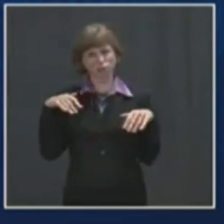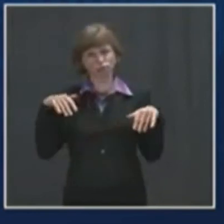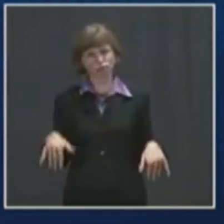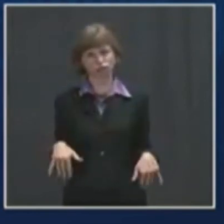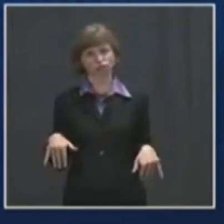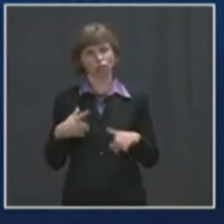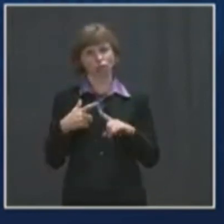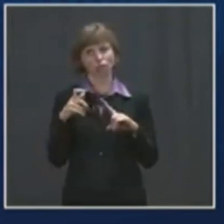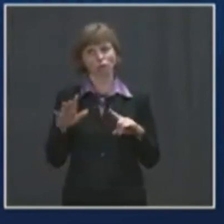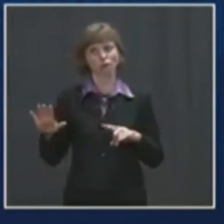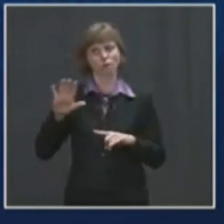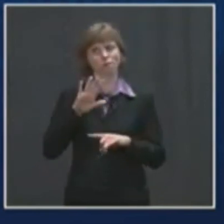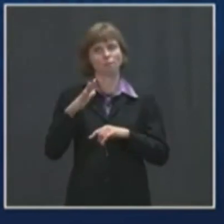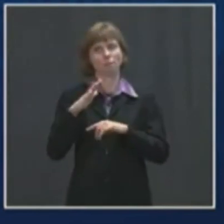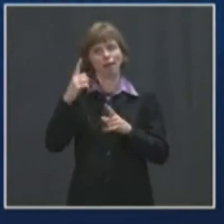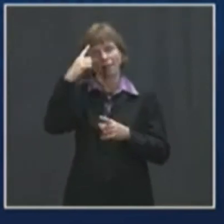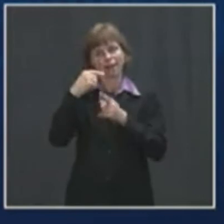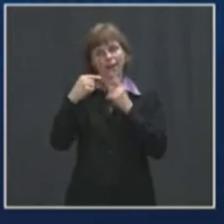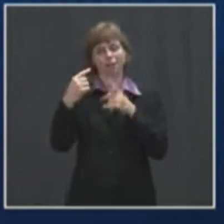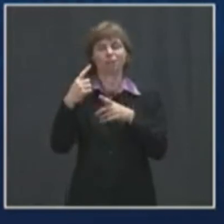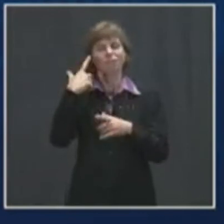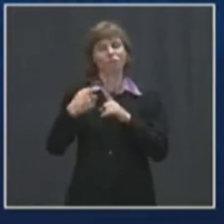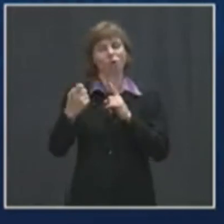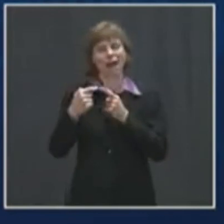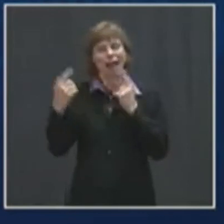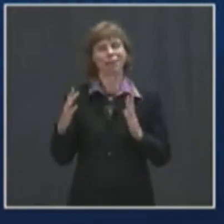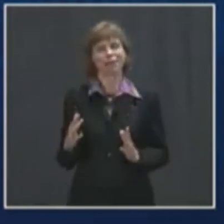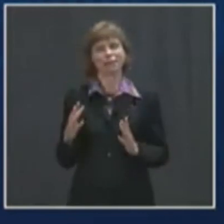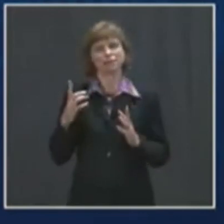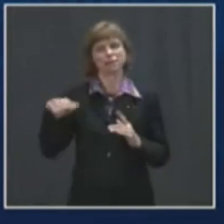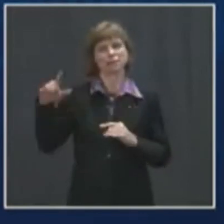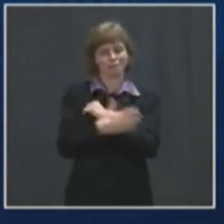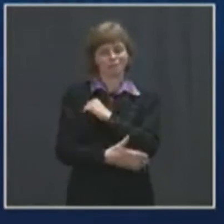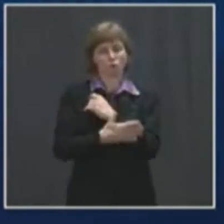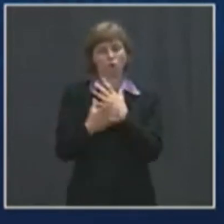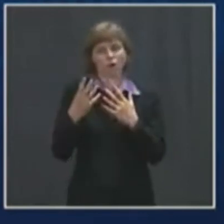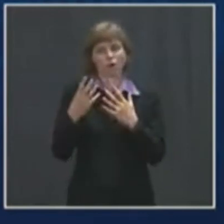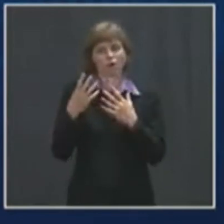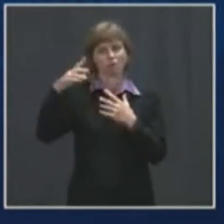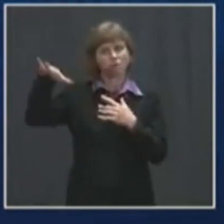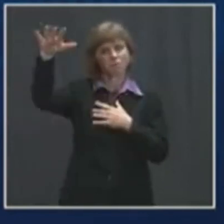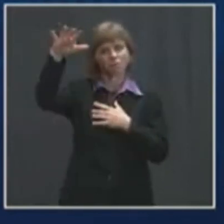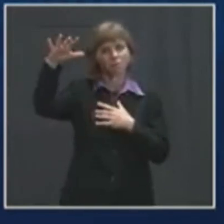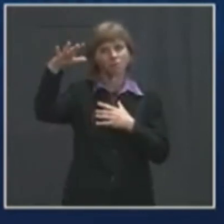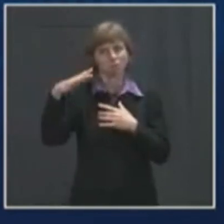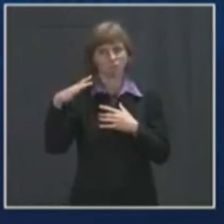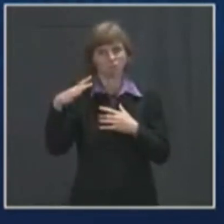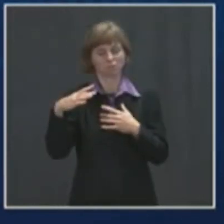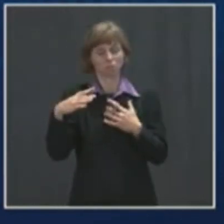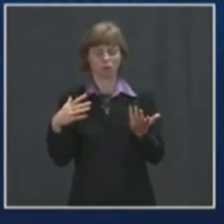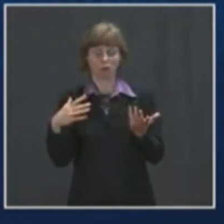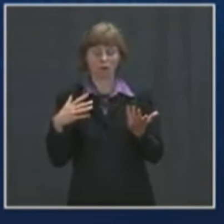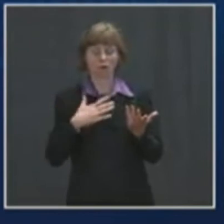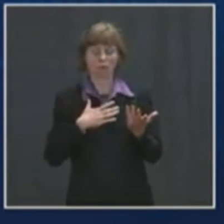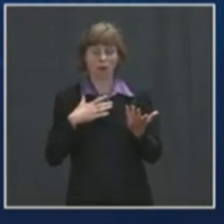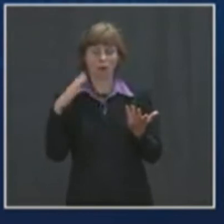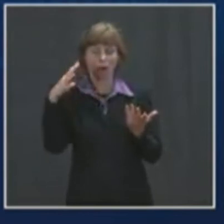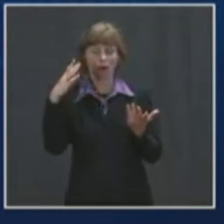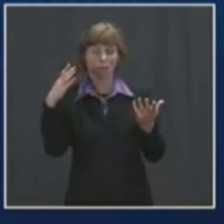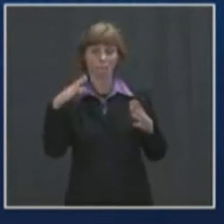enemies foreign and abroad to have these discussions? Well, my bet is that Secretary Austin and my friend John Kirby